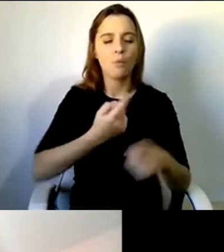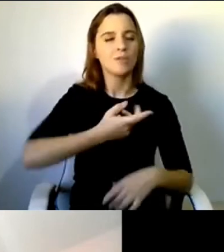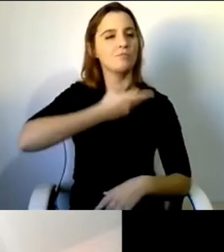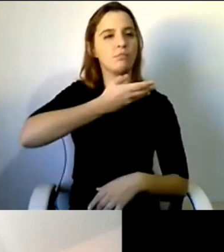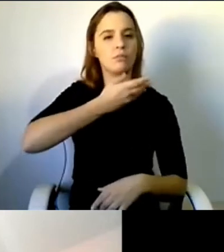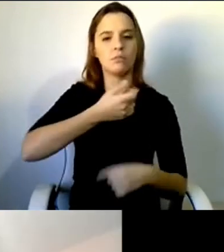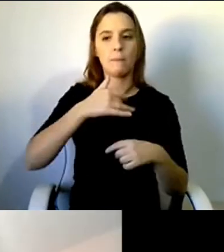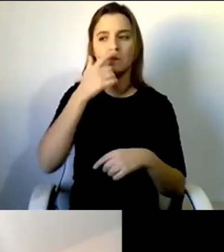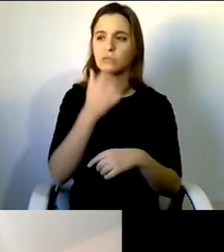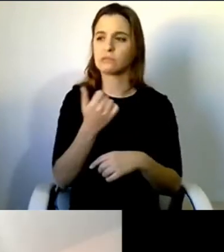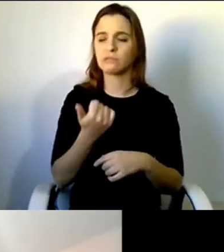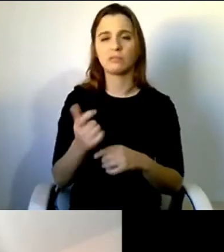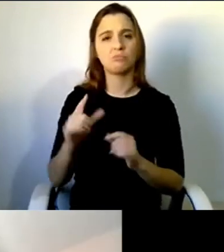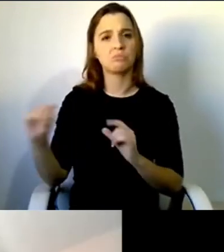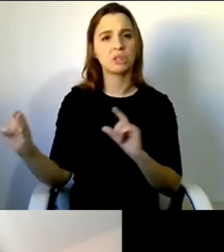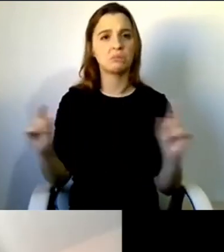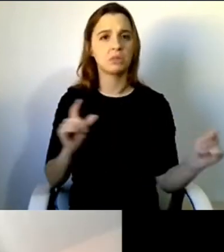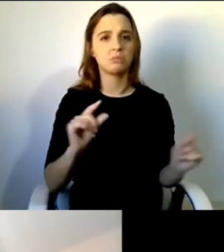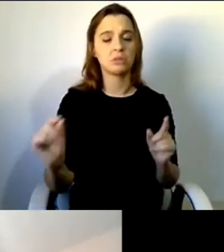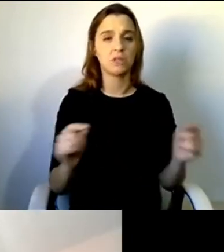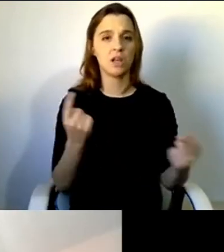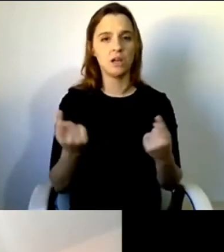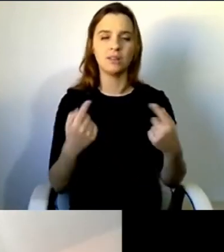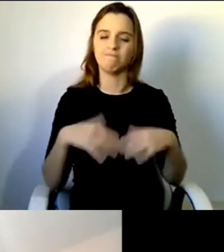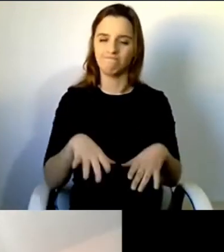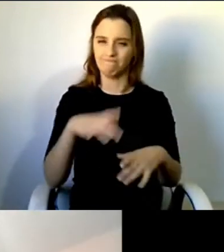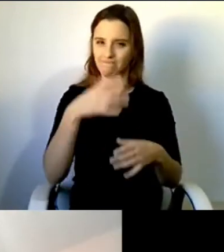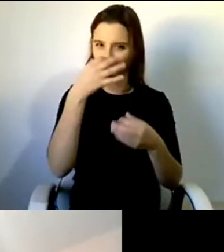of us will remember that conference in Lisbon.